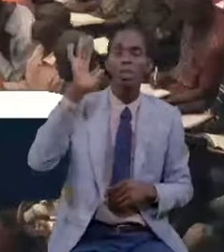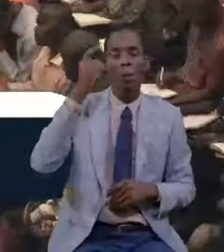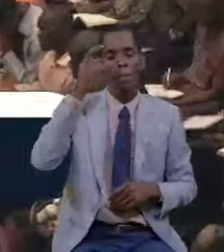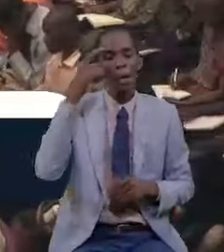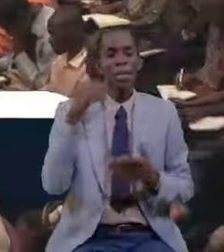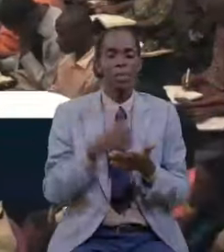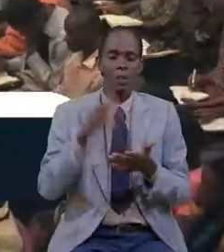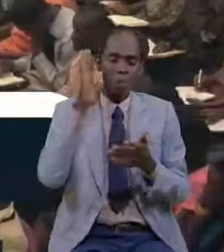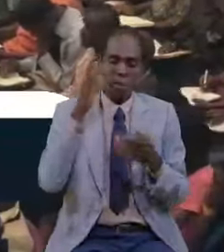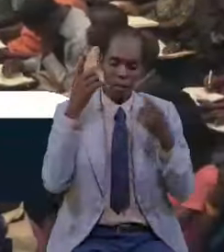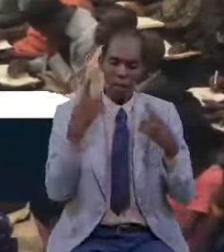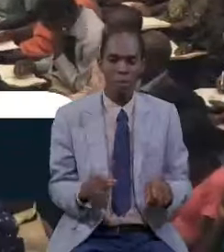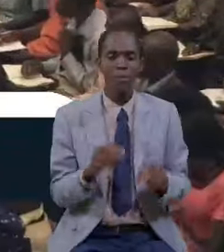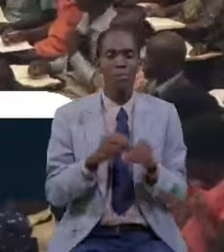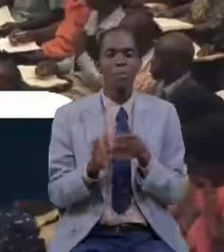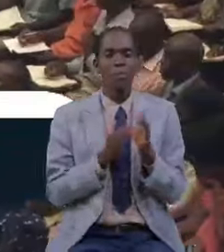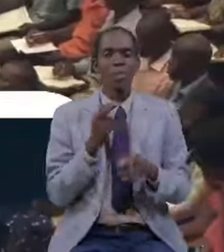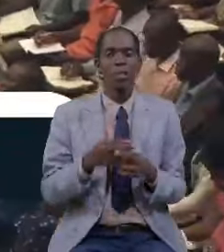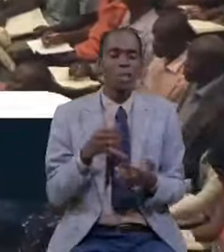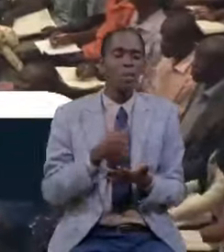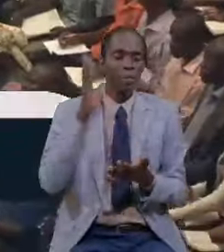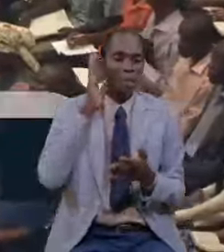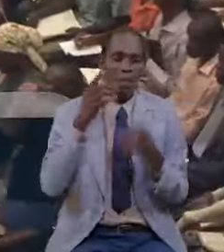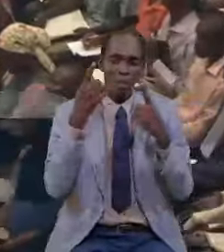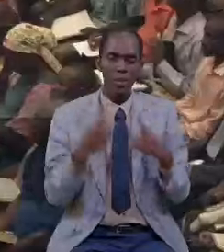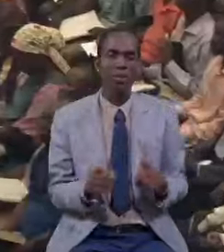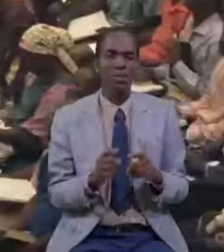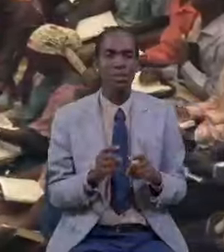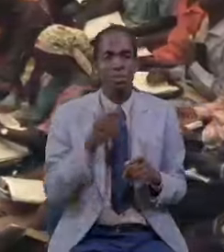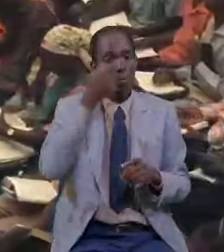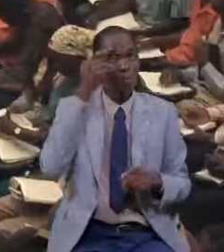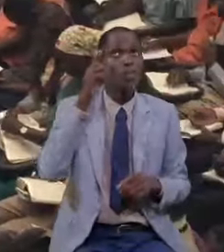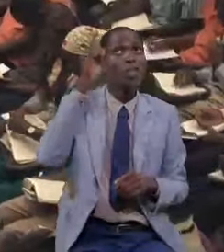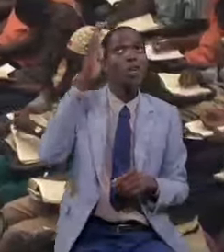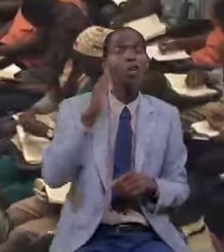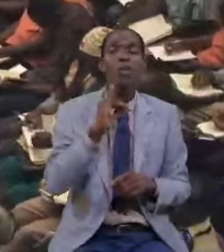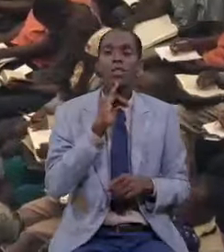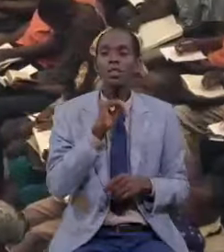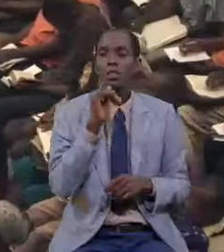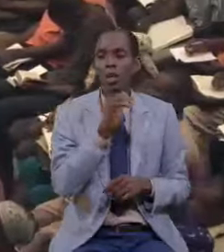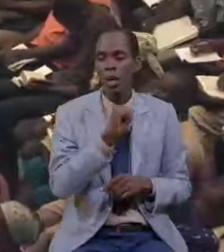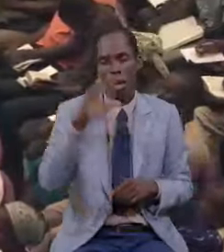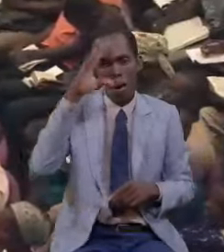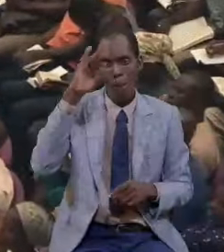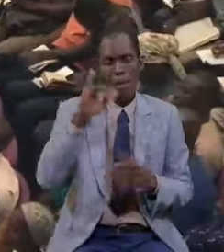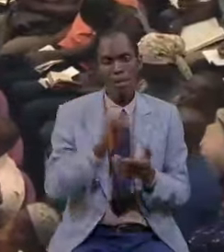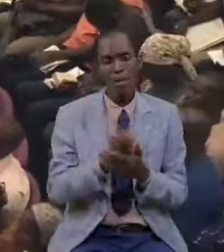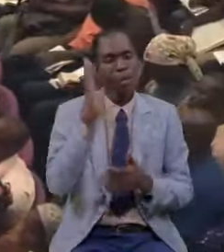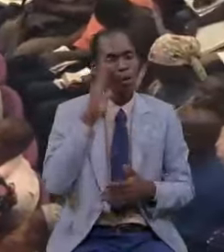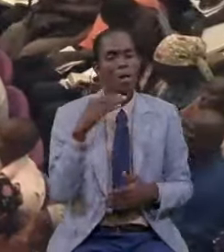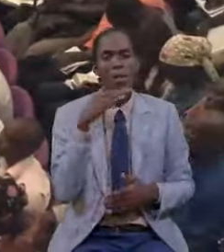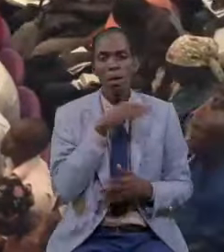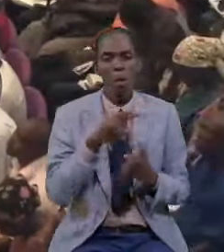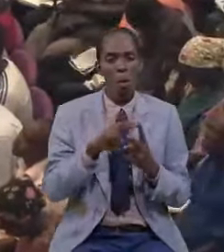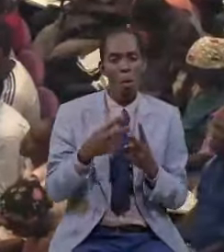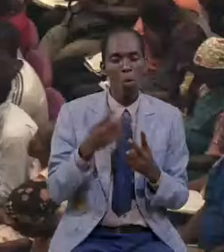done. I said it will be done. Because God is not a man that he should lie, neither the son of